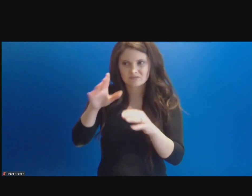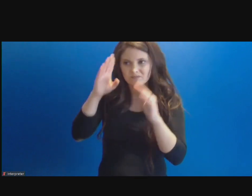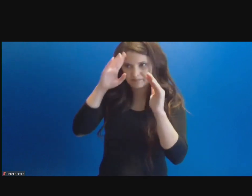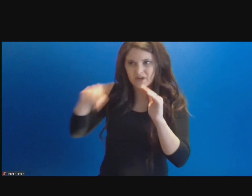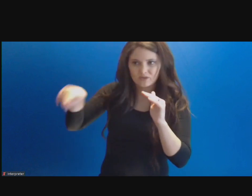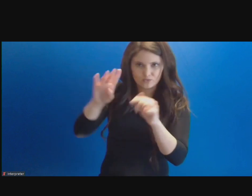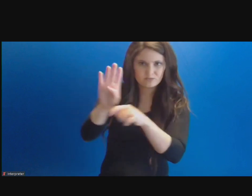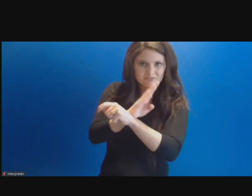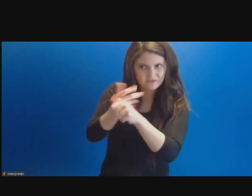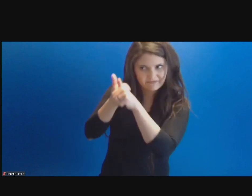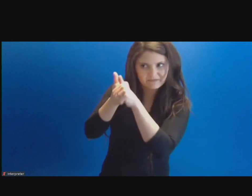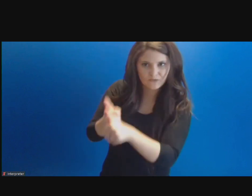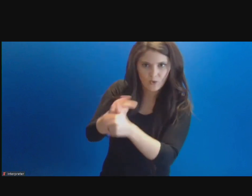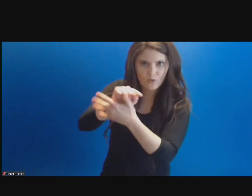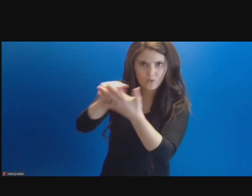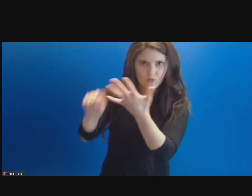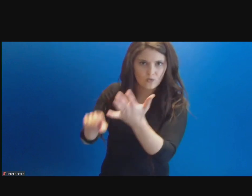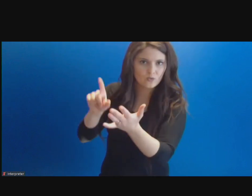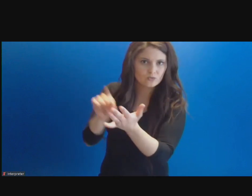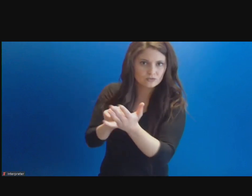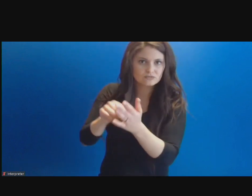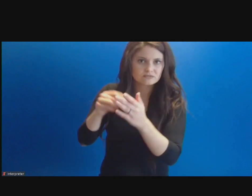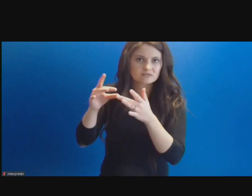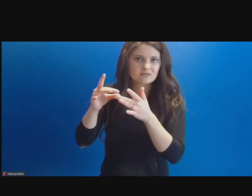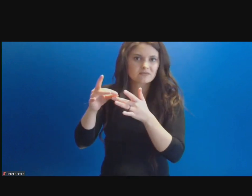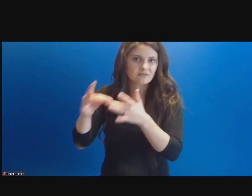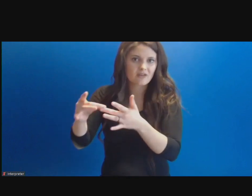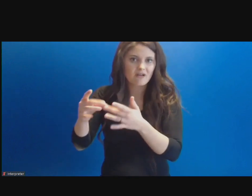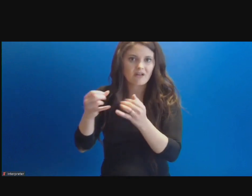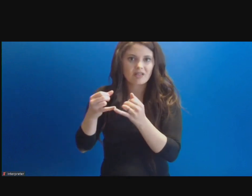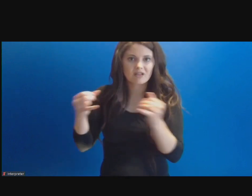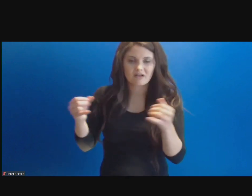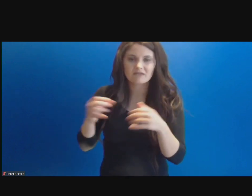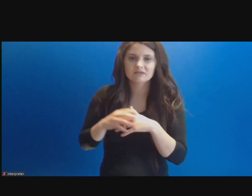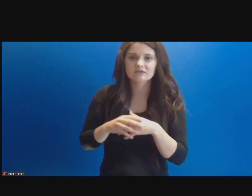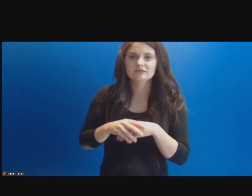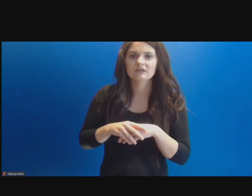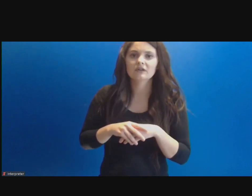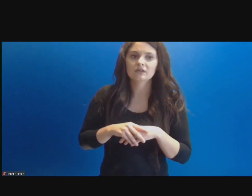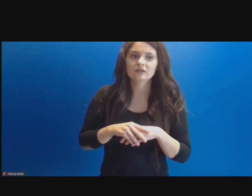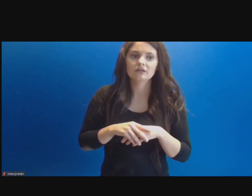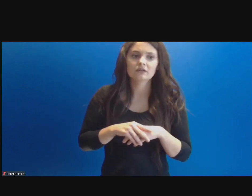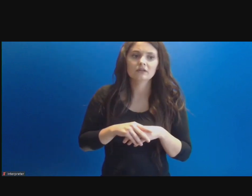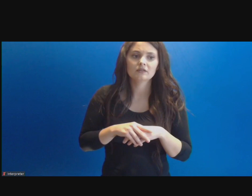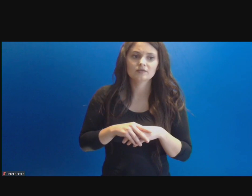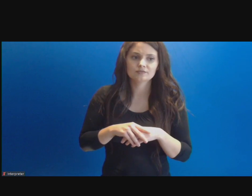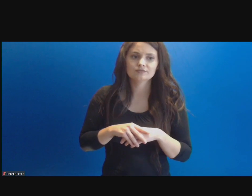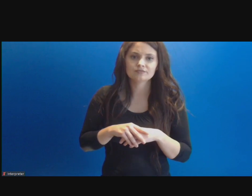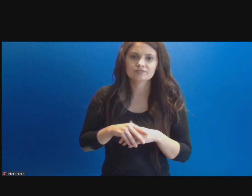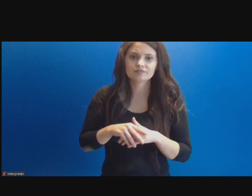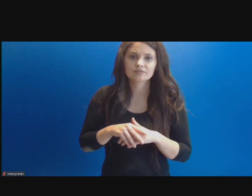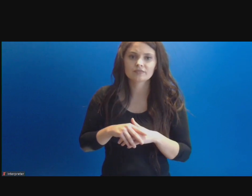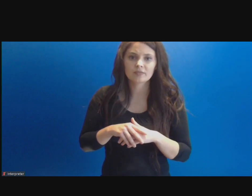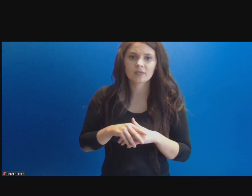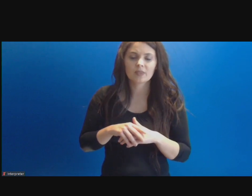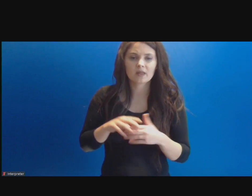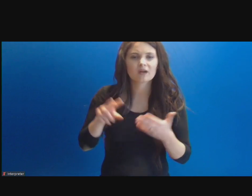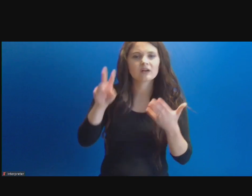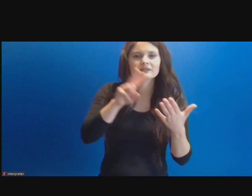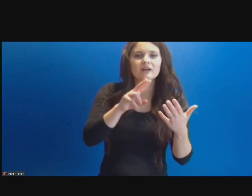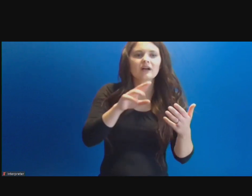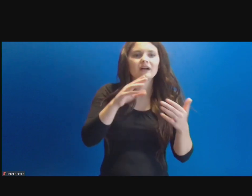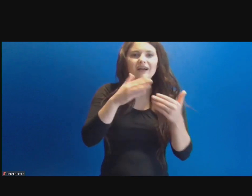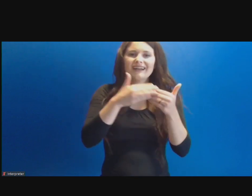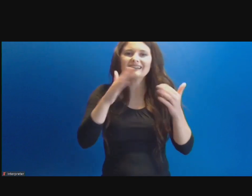done a great job of that. We're taking a stronger look at I think what they call neighborhood service